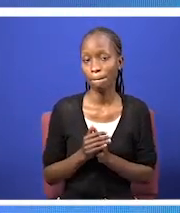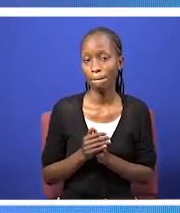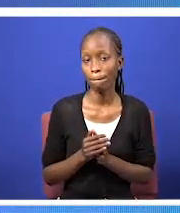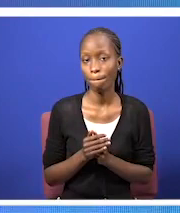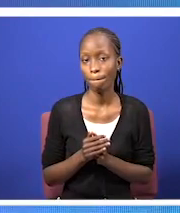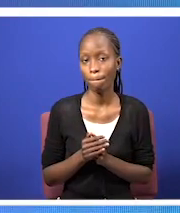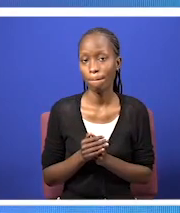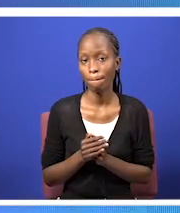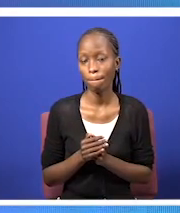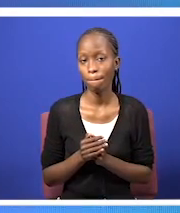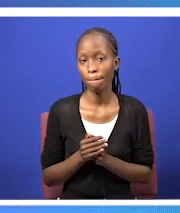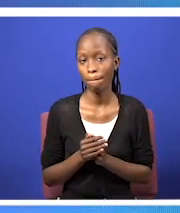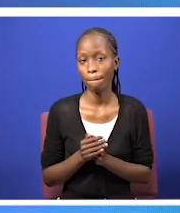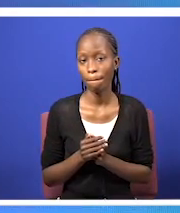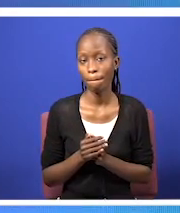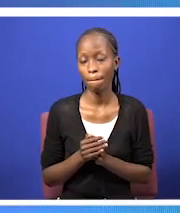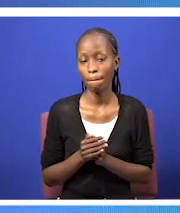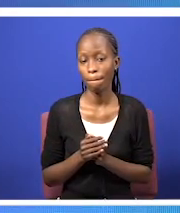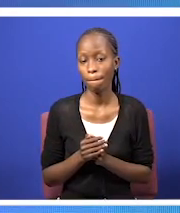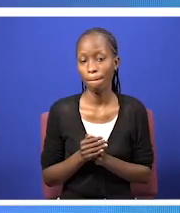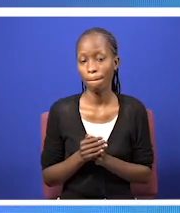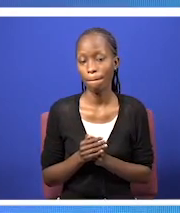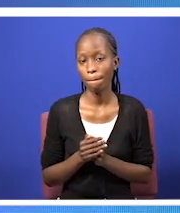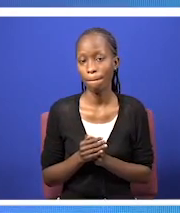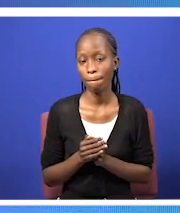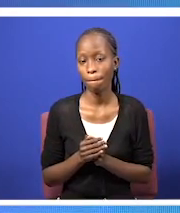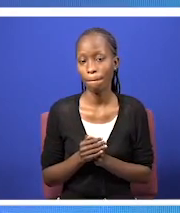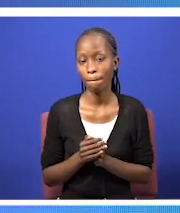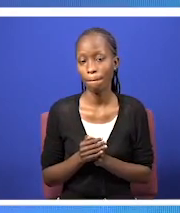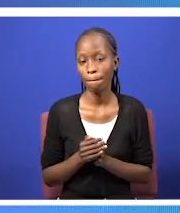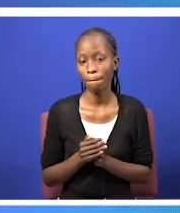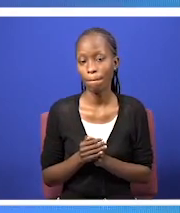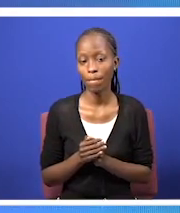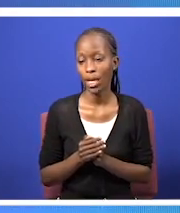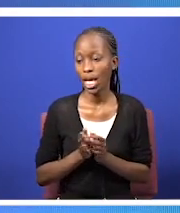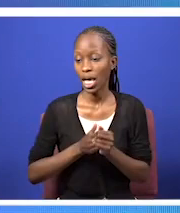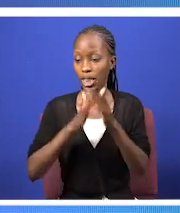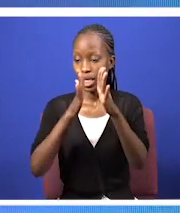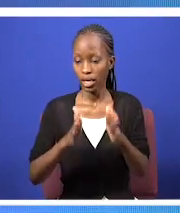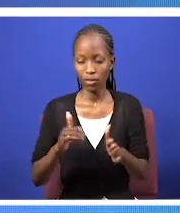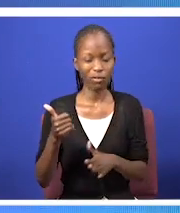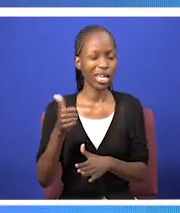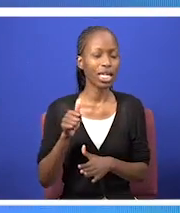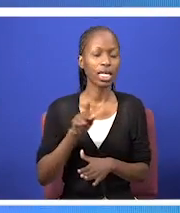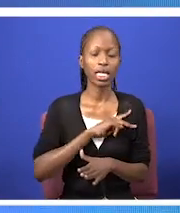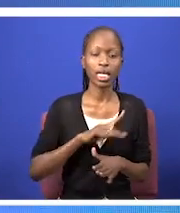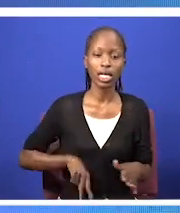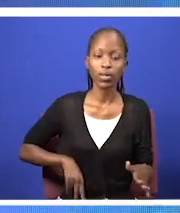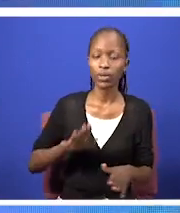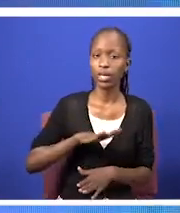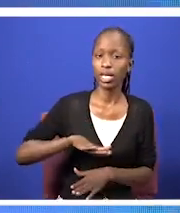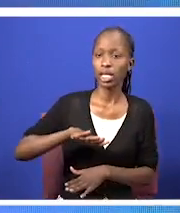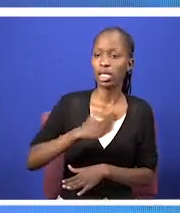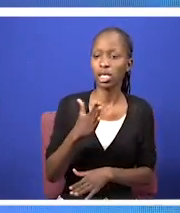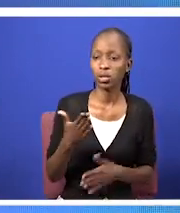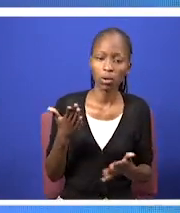British kingdom. Now, since the king or the sovereign of any kingdom on the face of the earth, whether it was